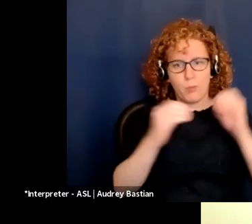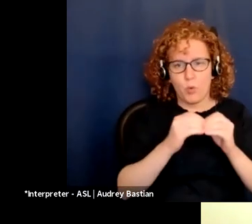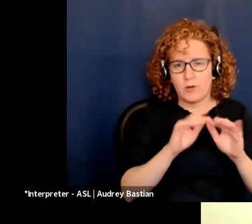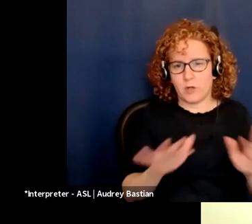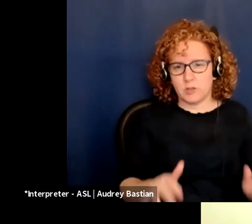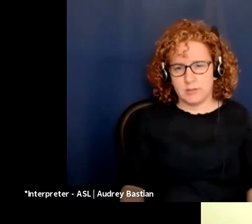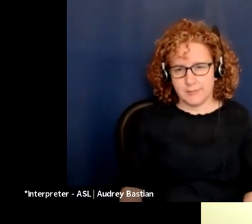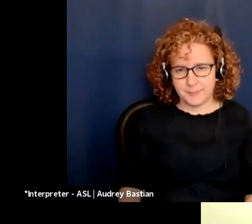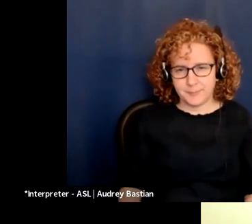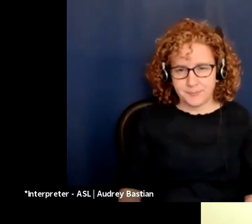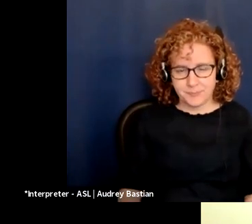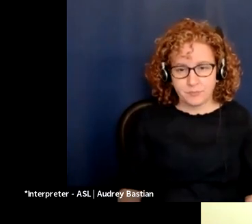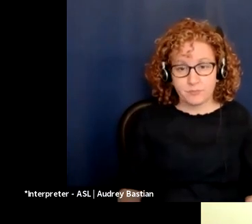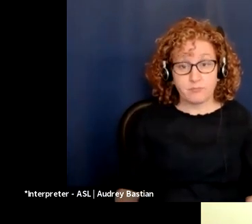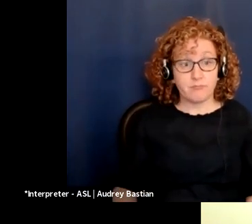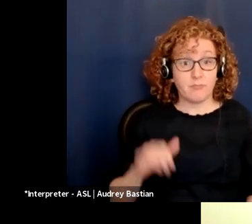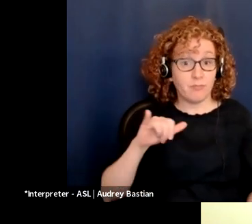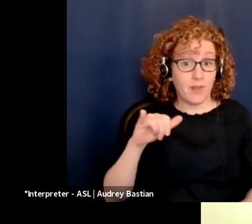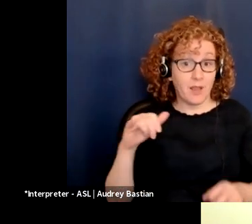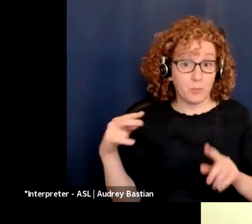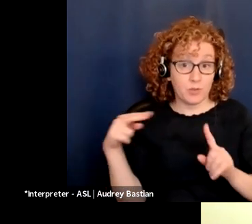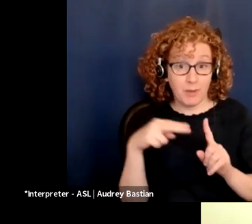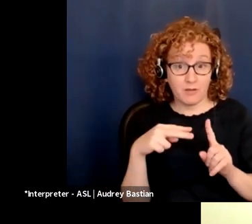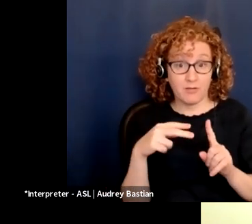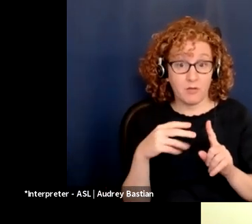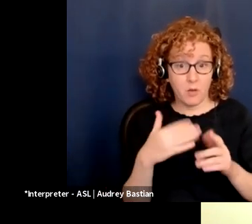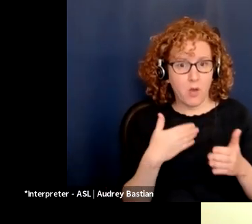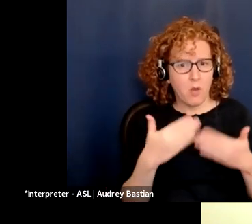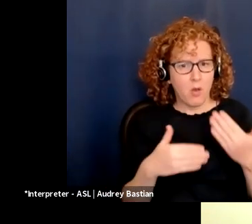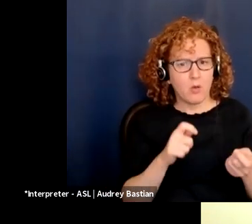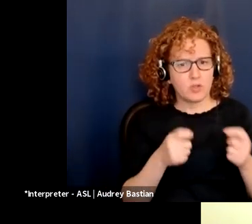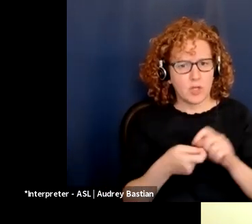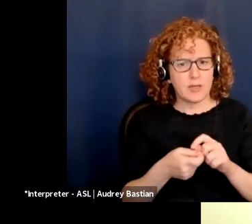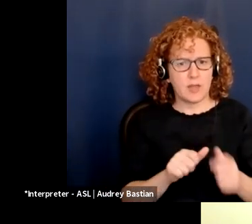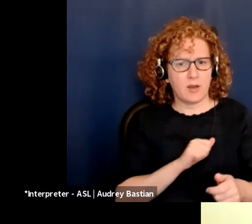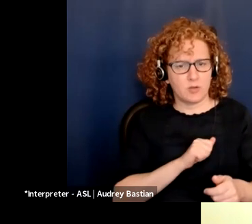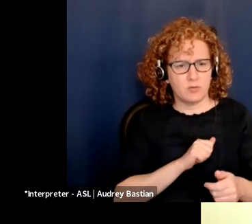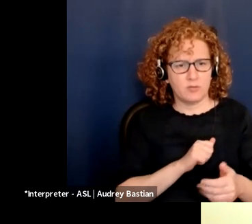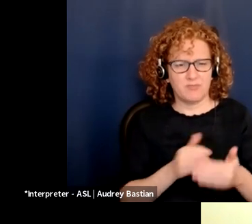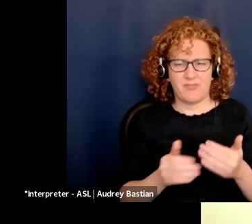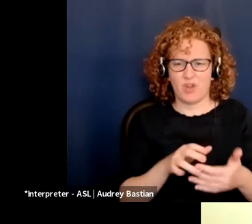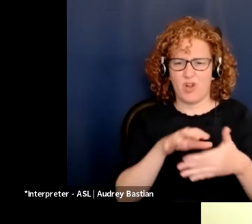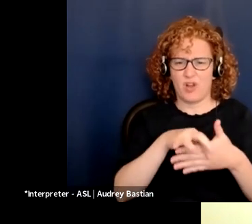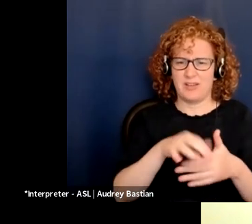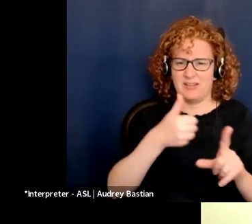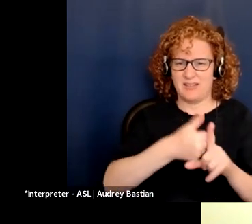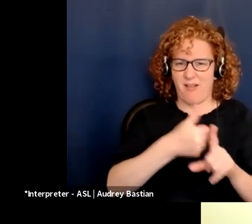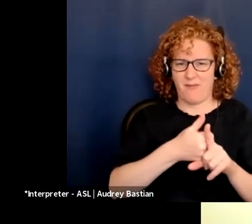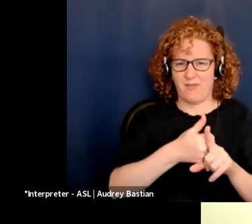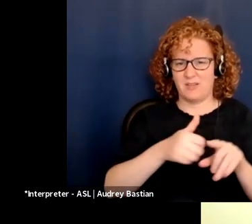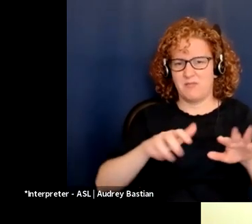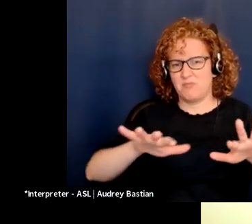And that perspective can start changing attitudes, even if the content itself is mediocre.